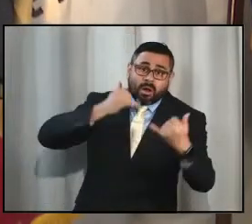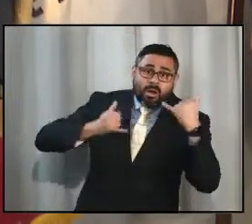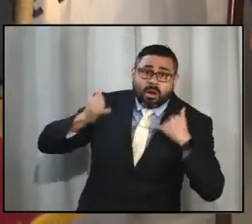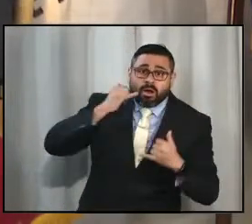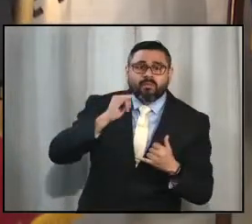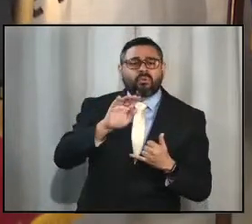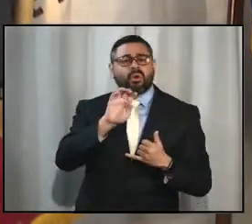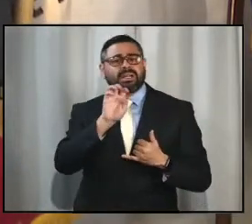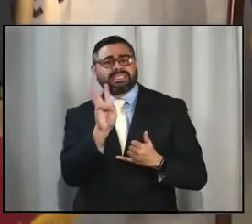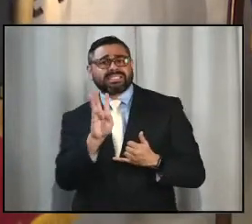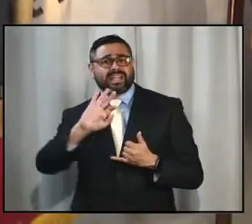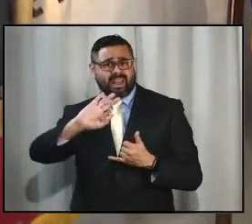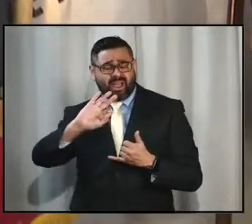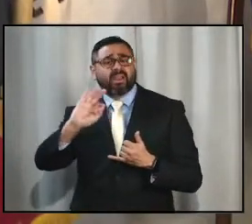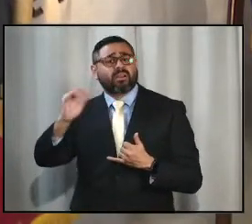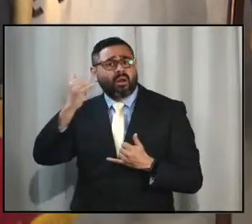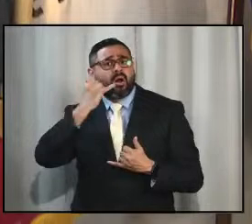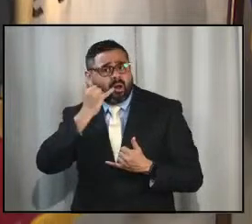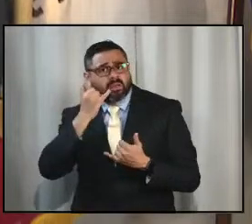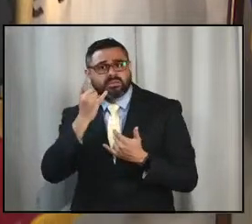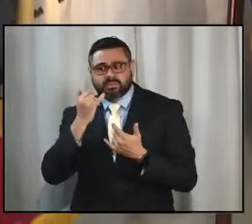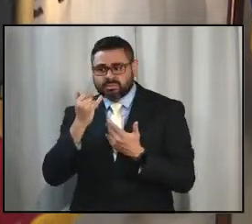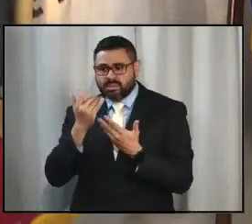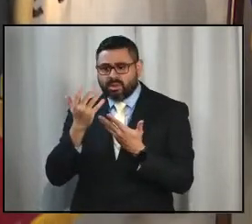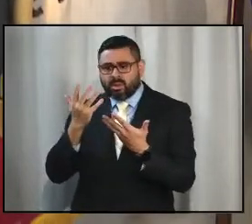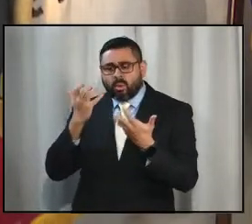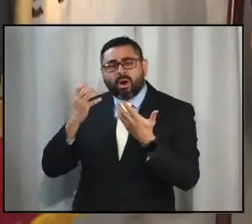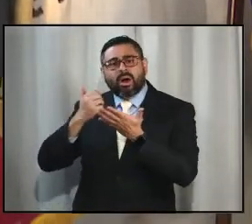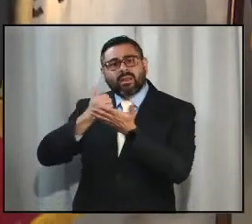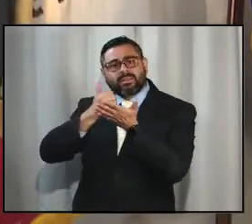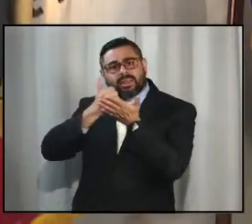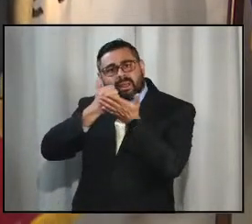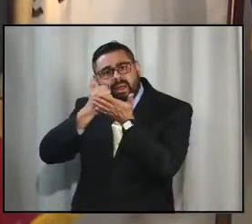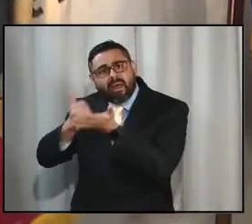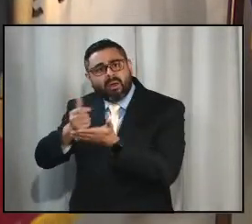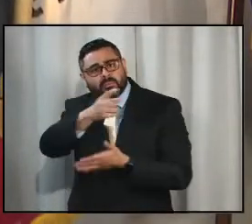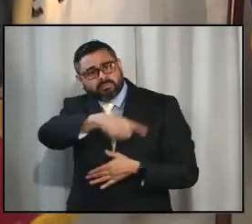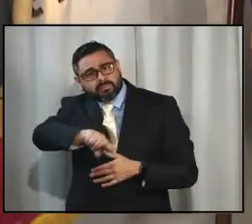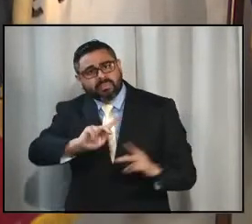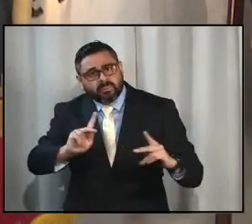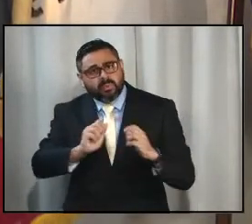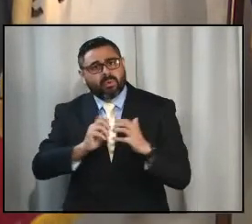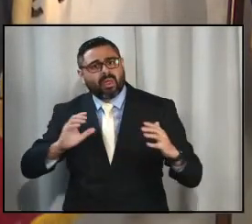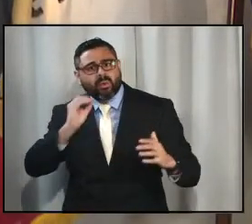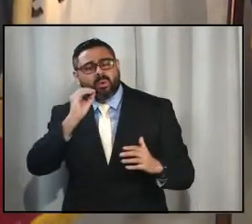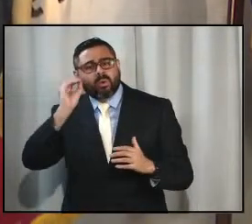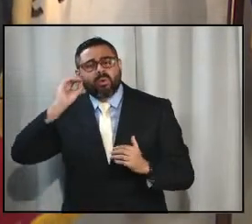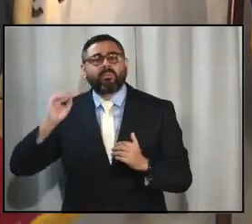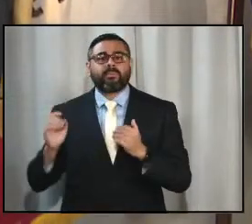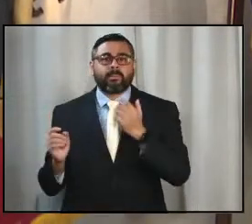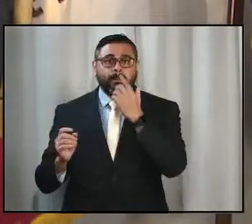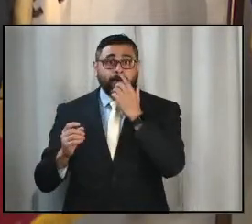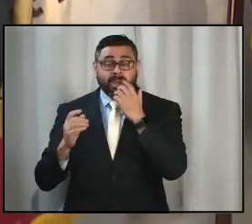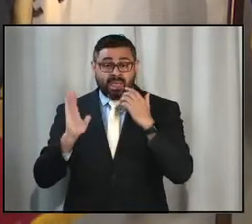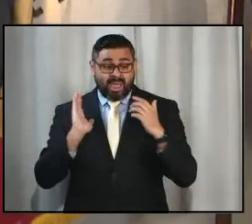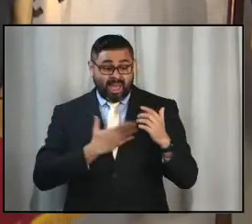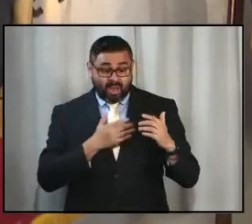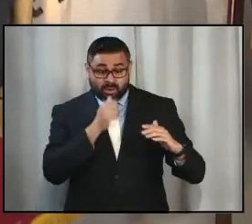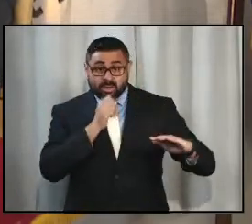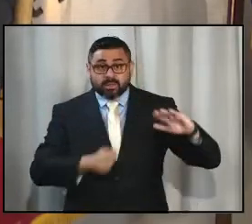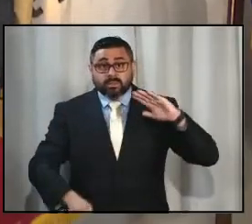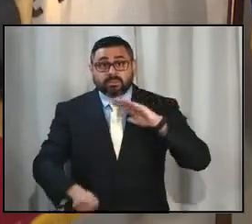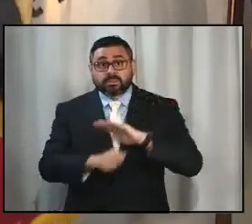residents seeking help from our continuum. Our shelters were nearly 100% at capacity,